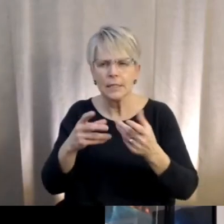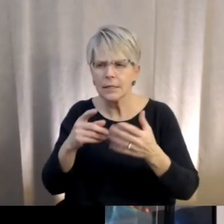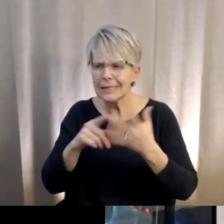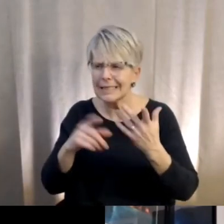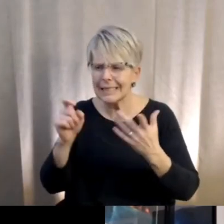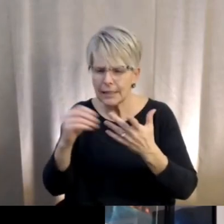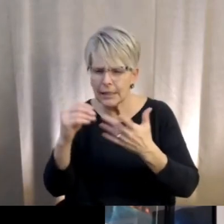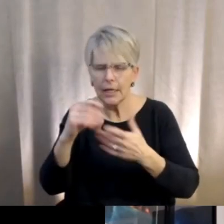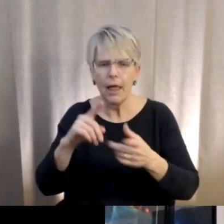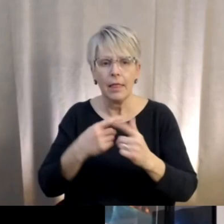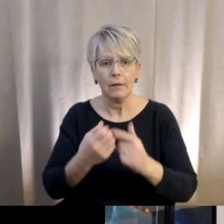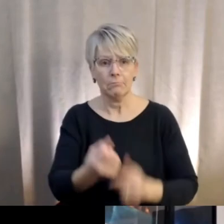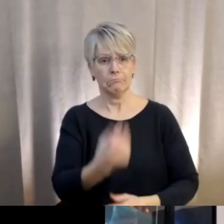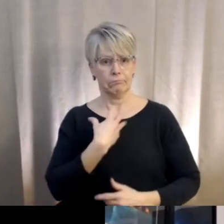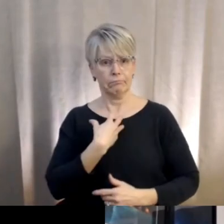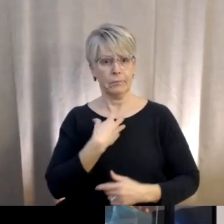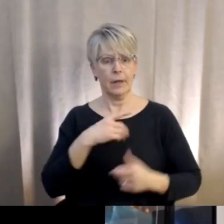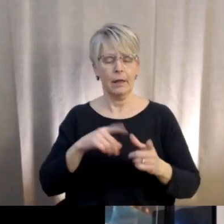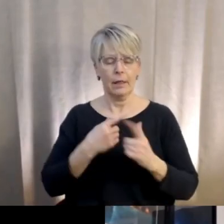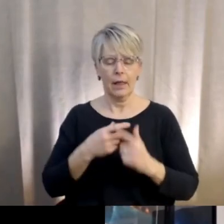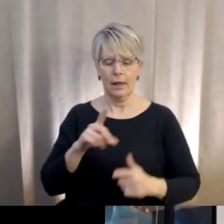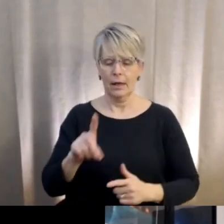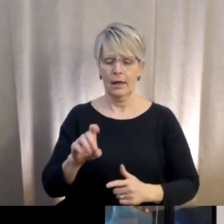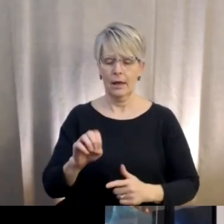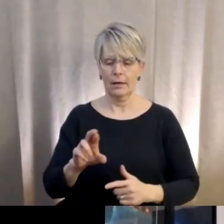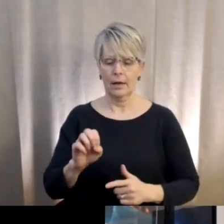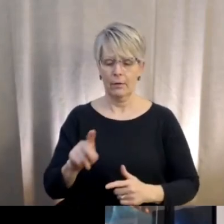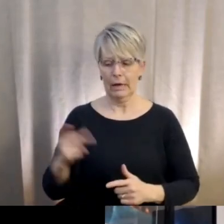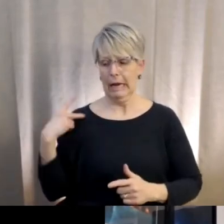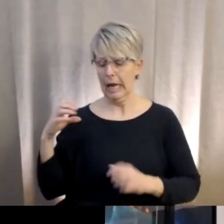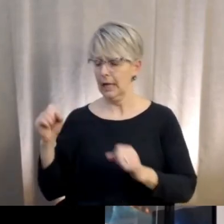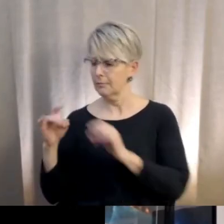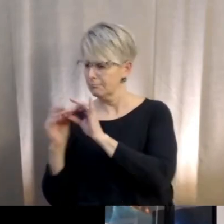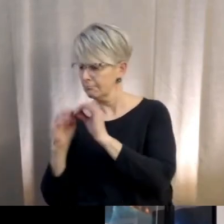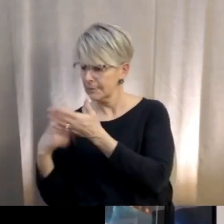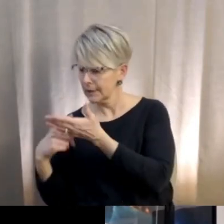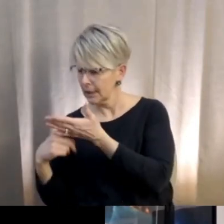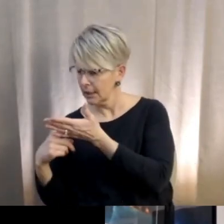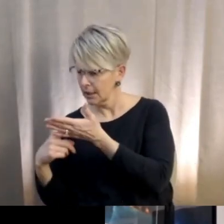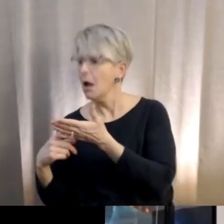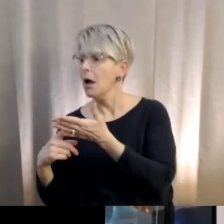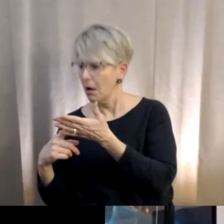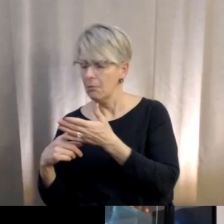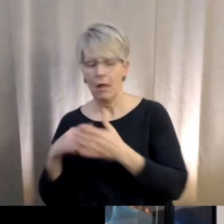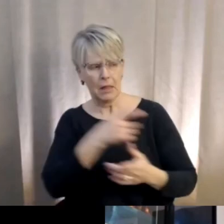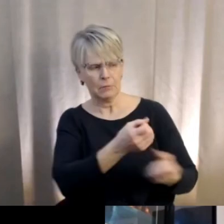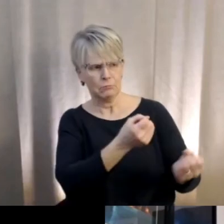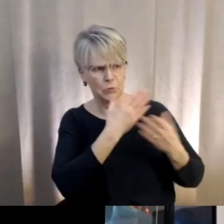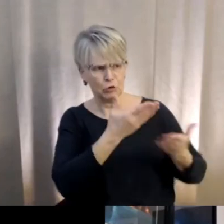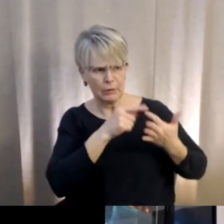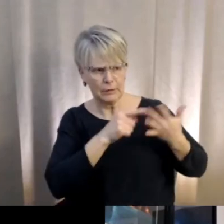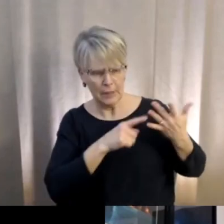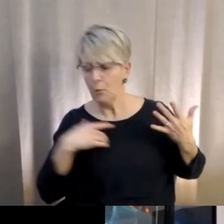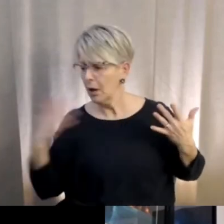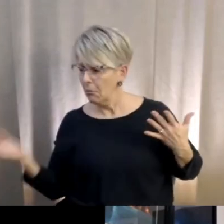us, Derek and I can converse about this and make sure to bring some of those things forward for you and